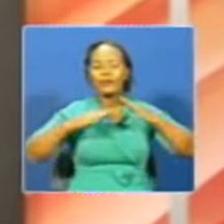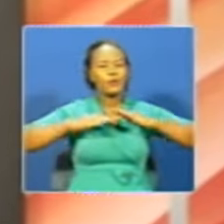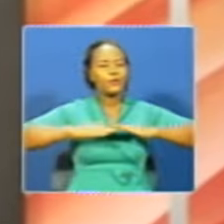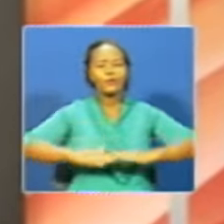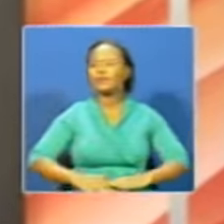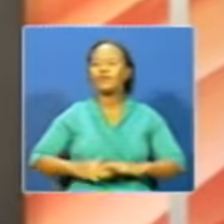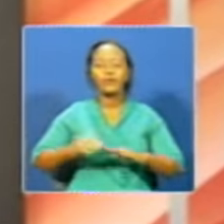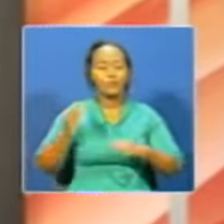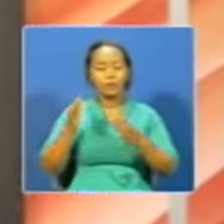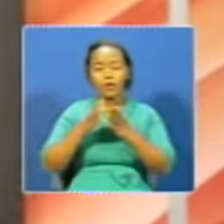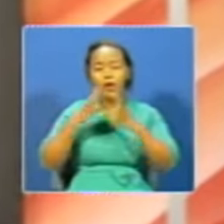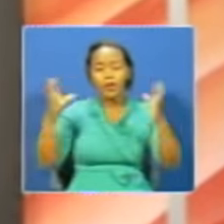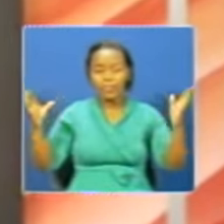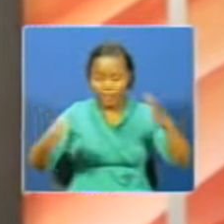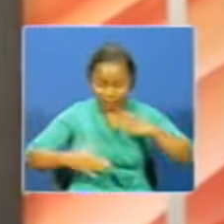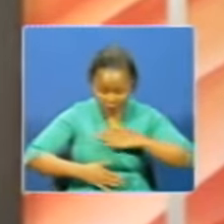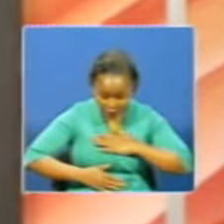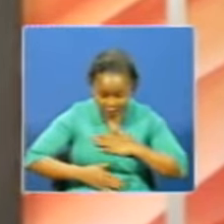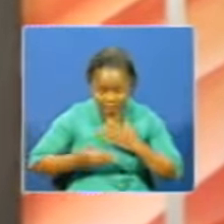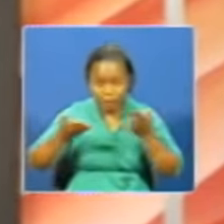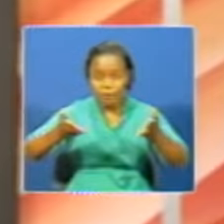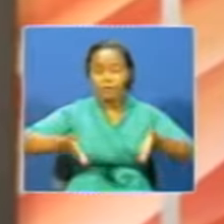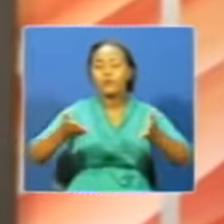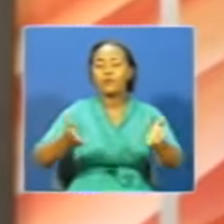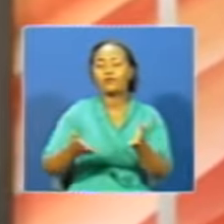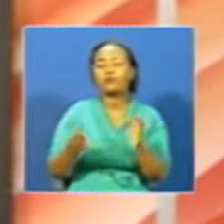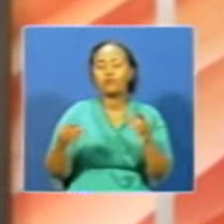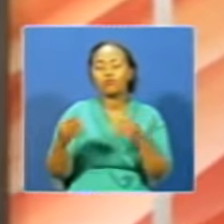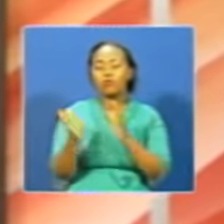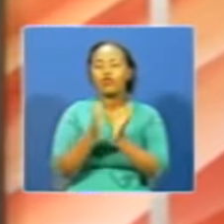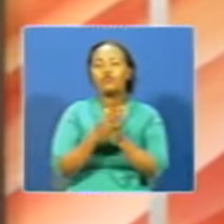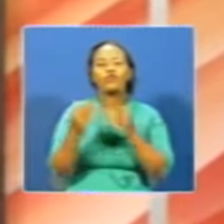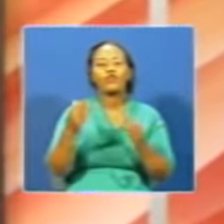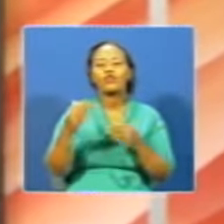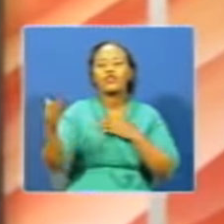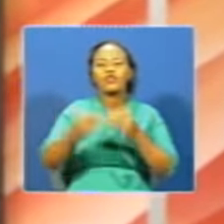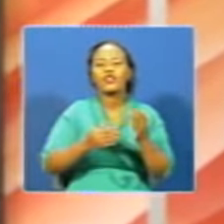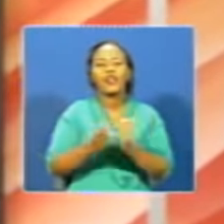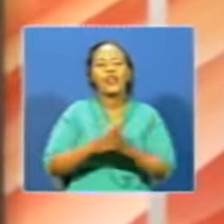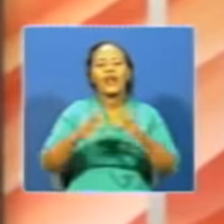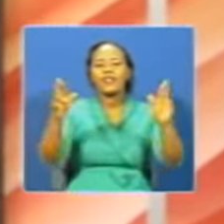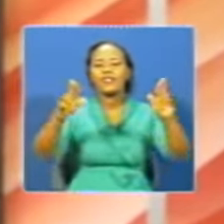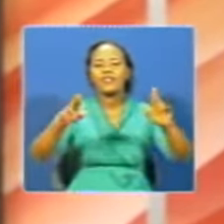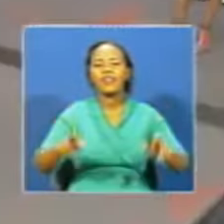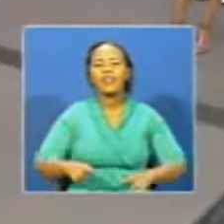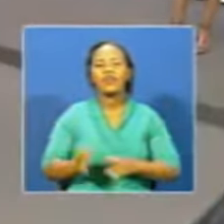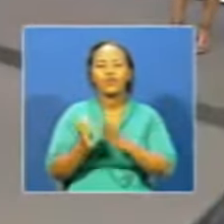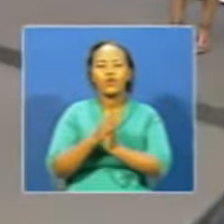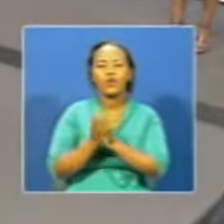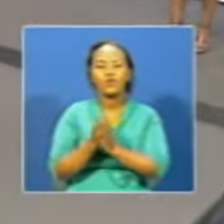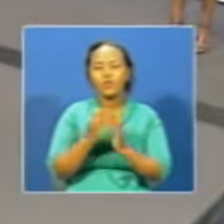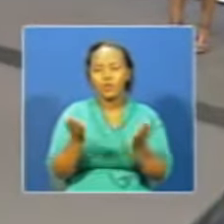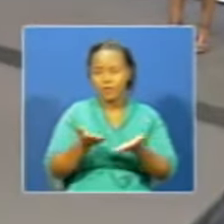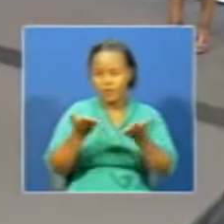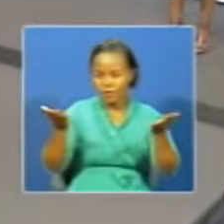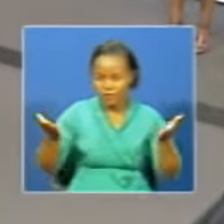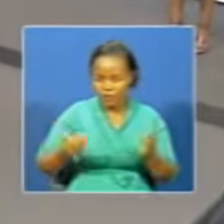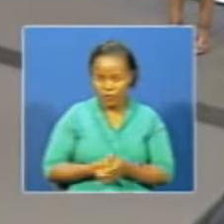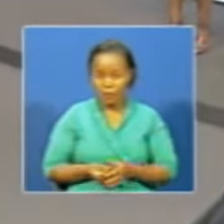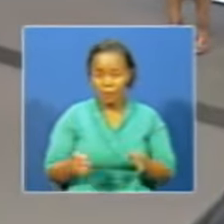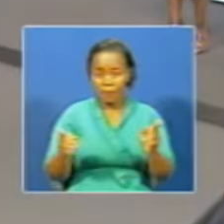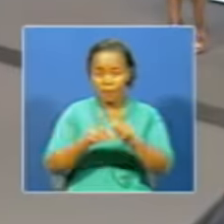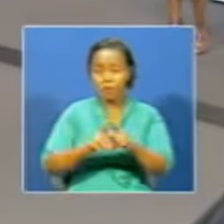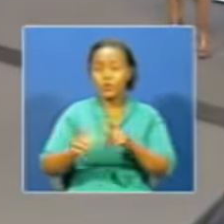this nation. That story is coming up shortly, and more international stories for you. And in the world of